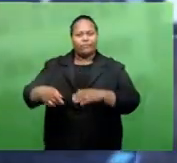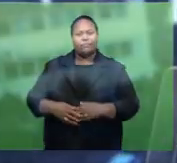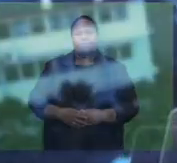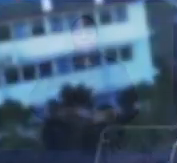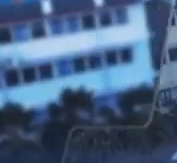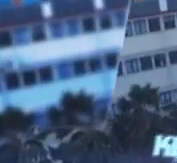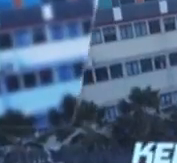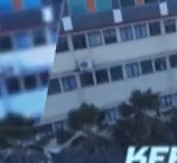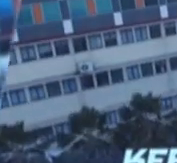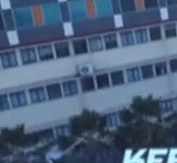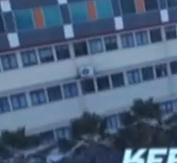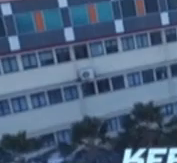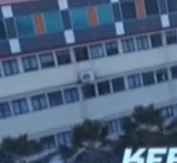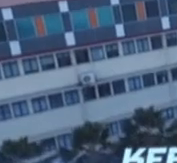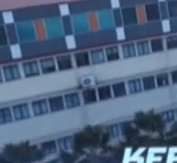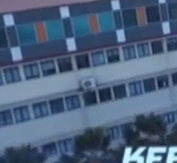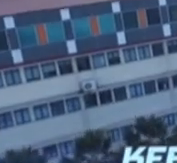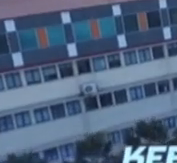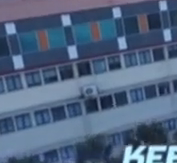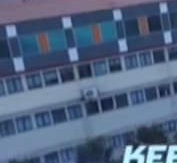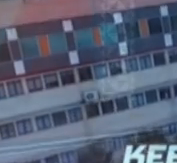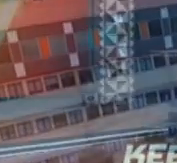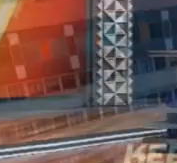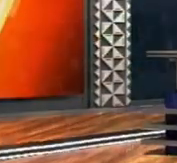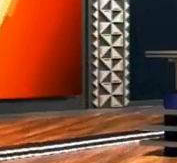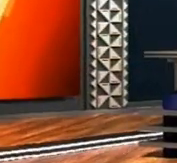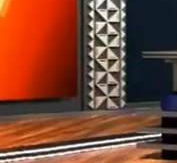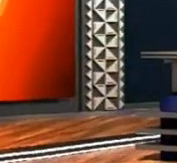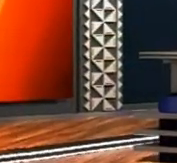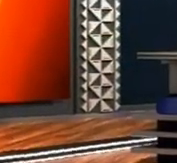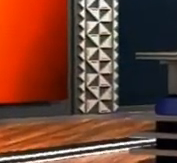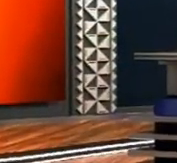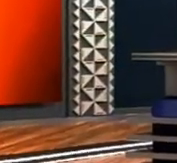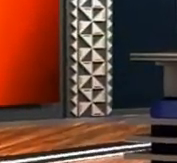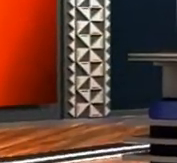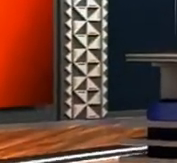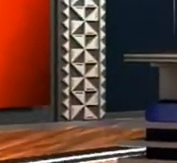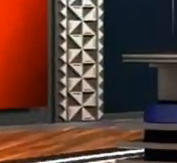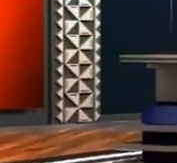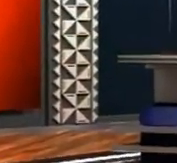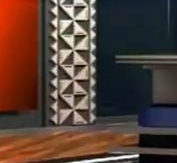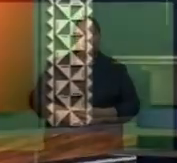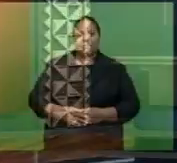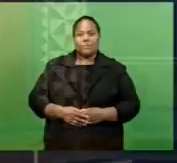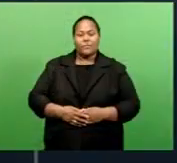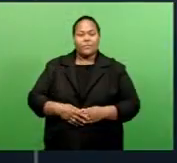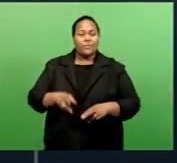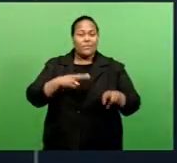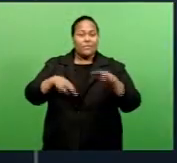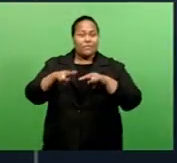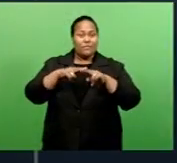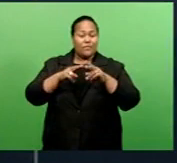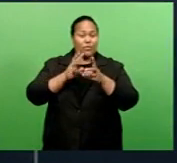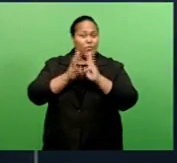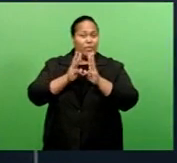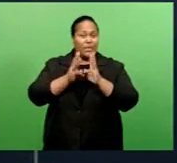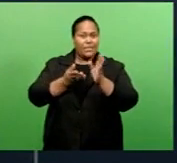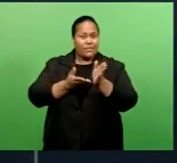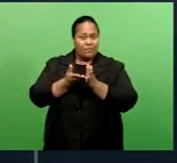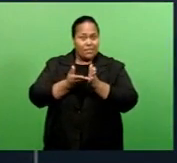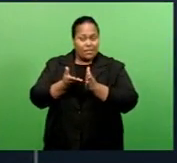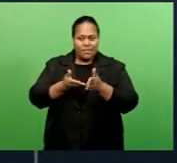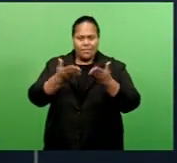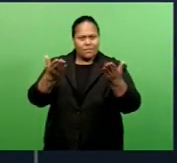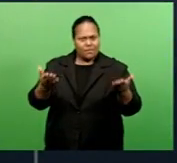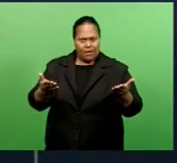From the studios of FBC Suva, Atera Lendua. The Fiji Meteorological Services maintains that